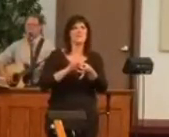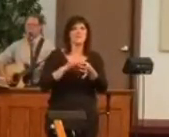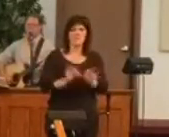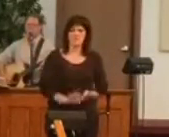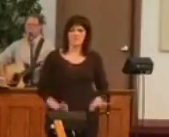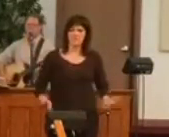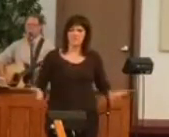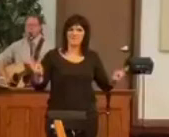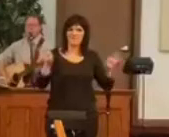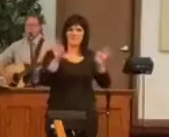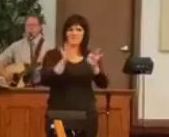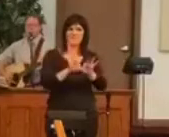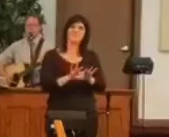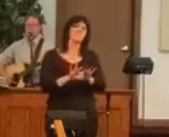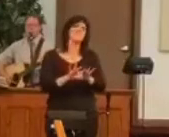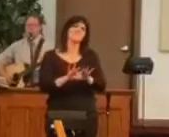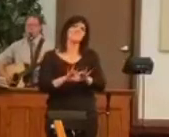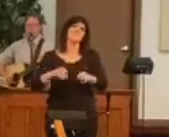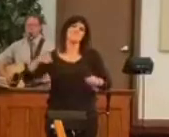altogether worthy,